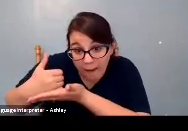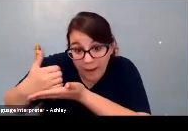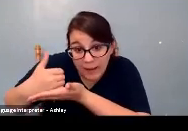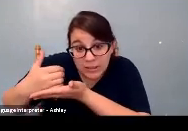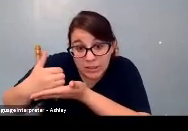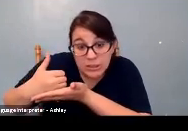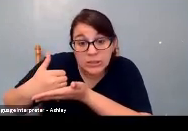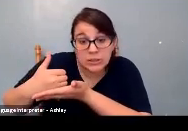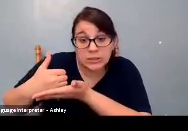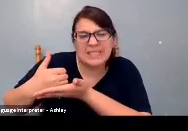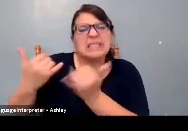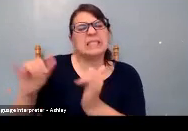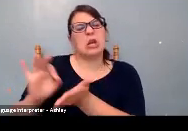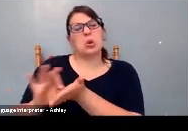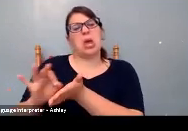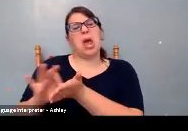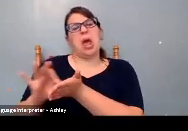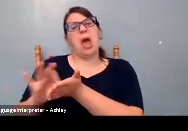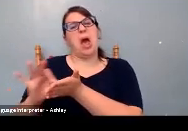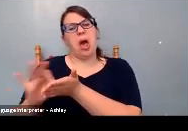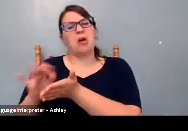stable account.